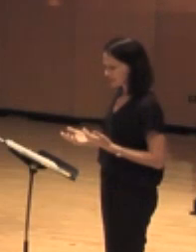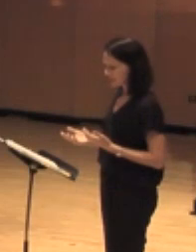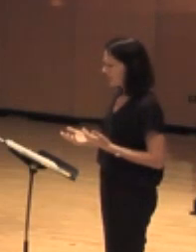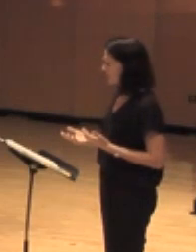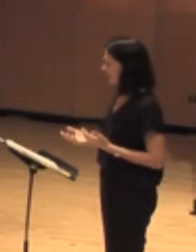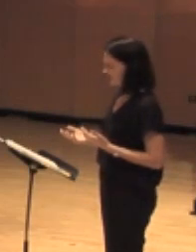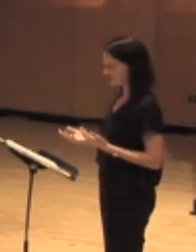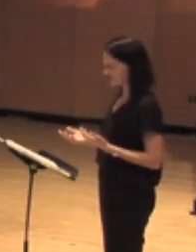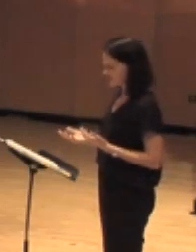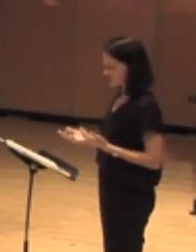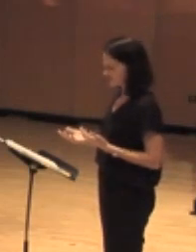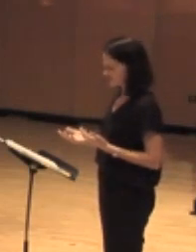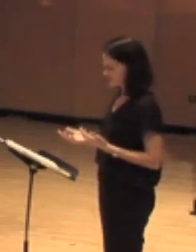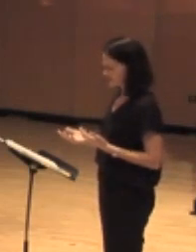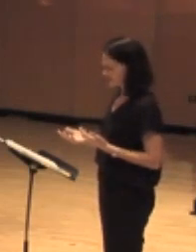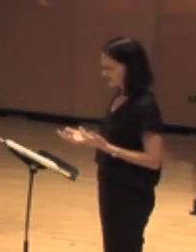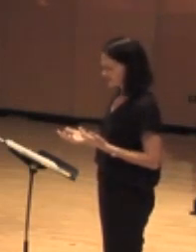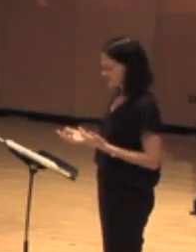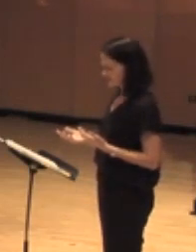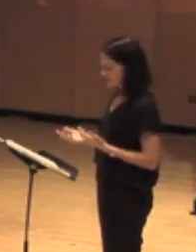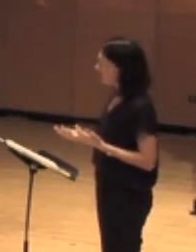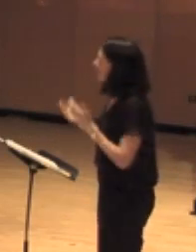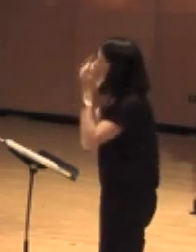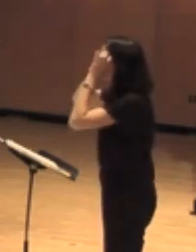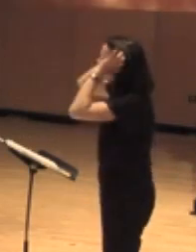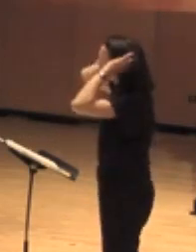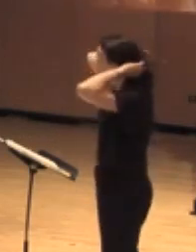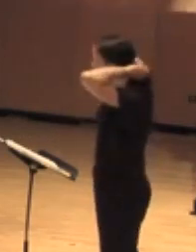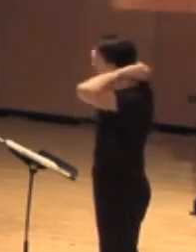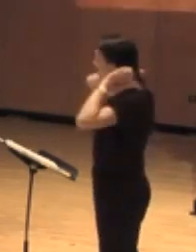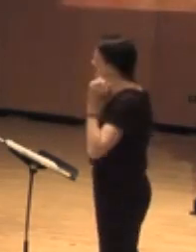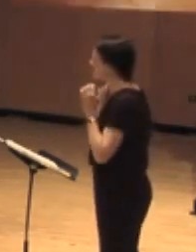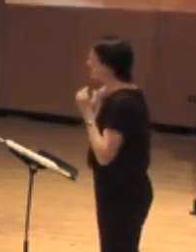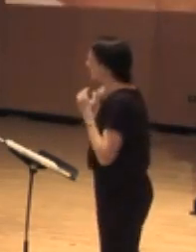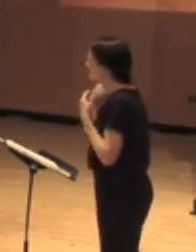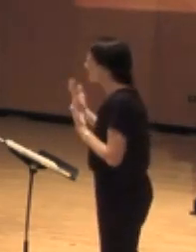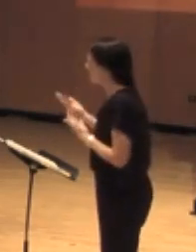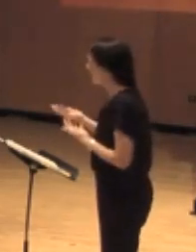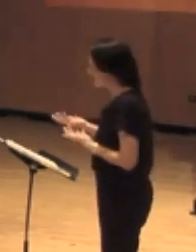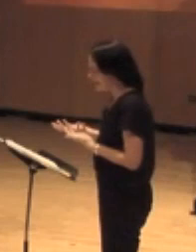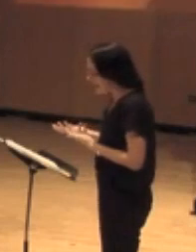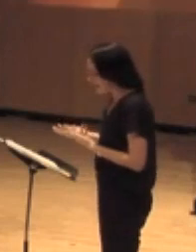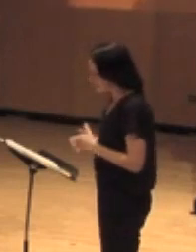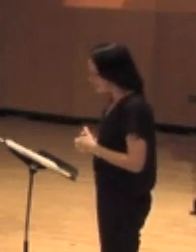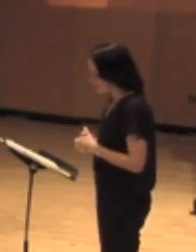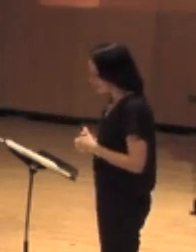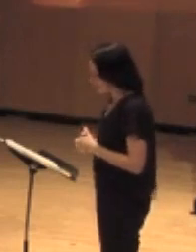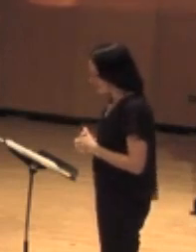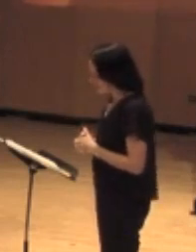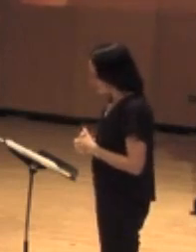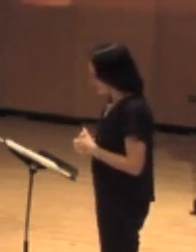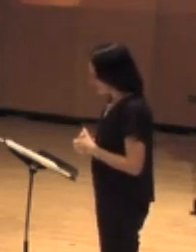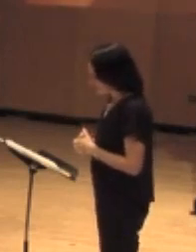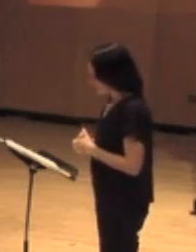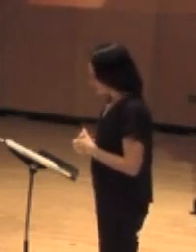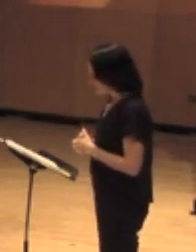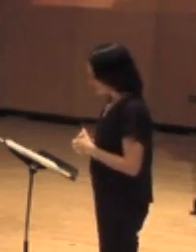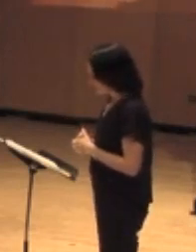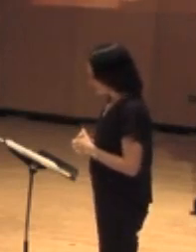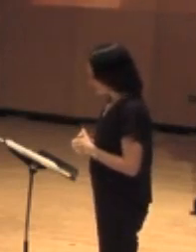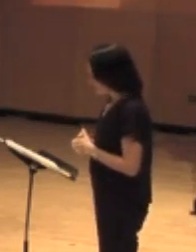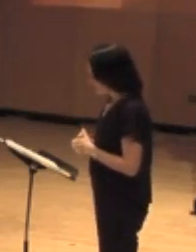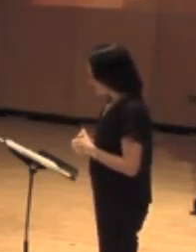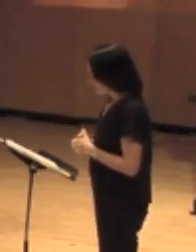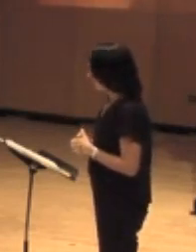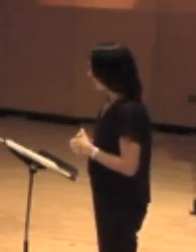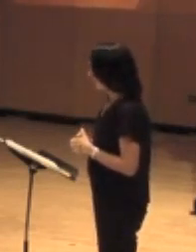that all my years yeah maybe just that it's been a long time